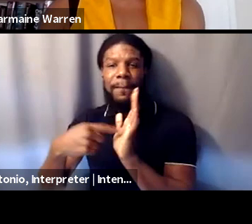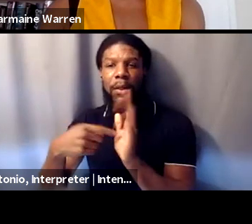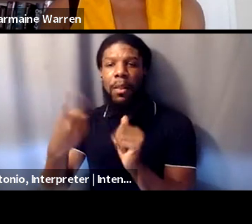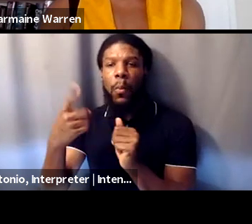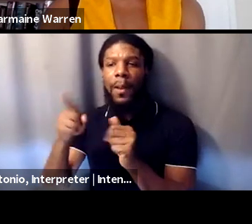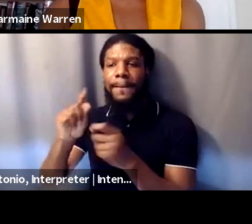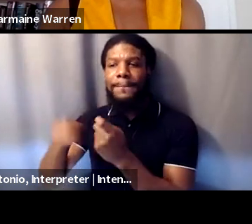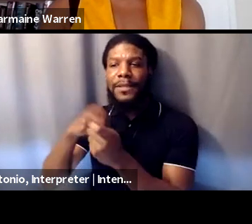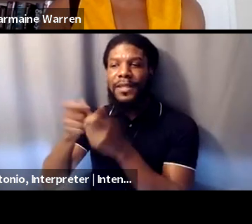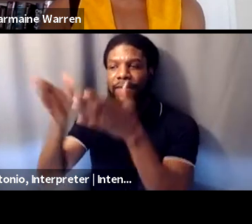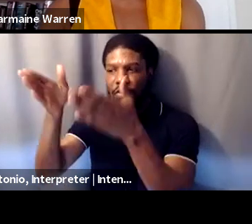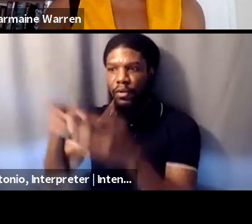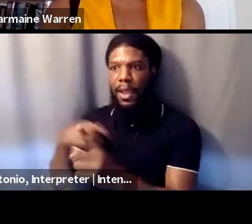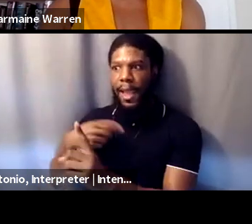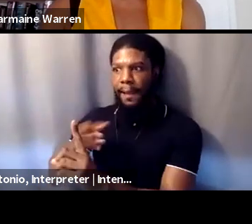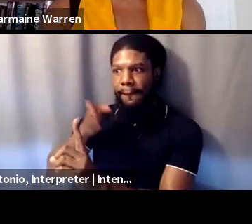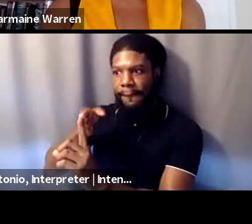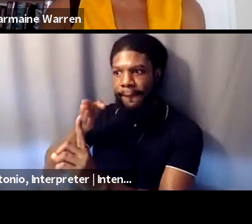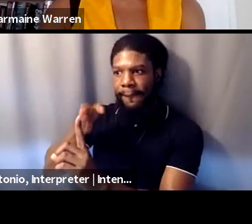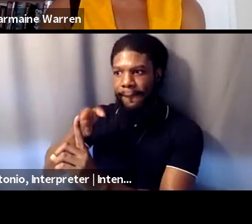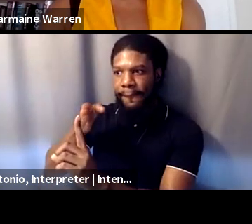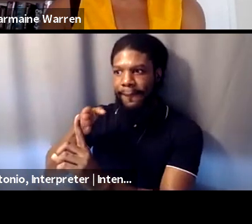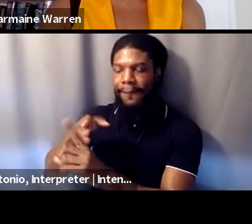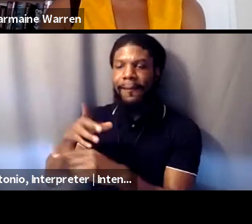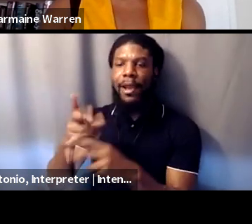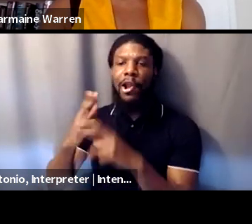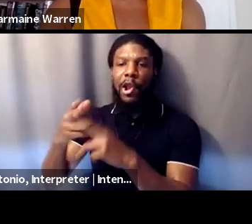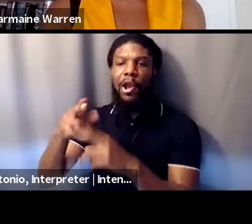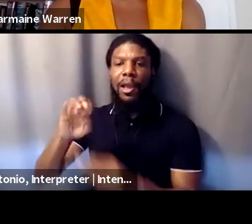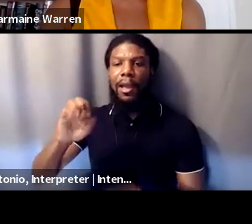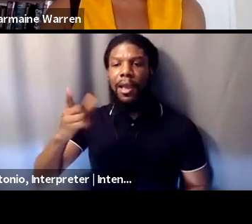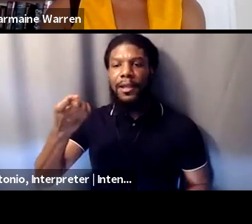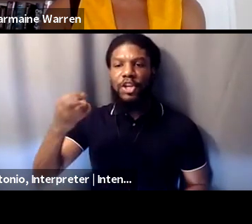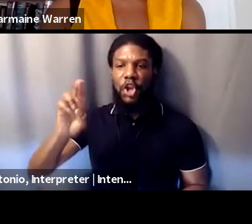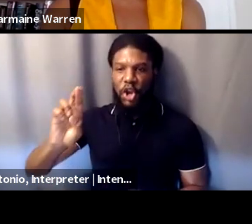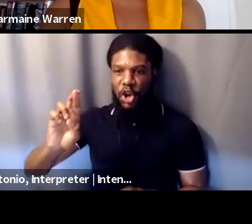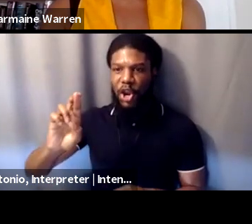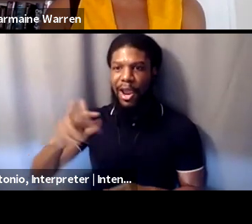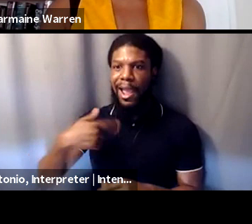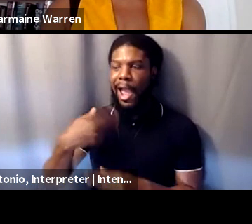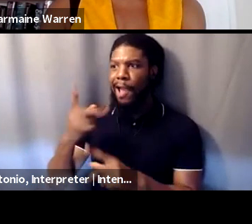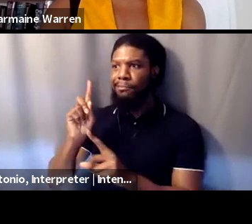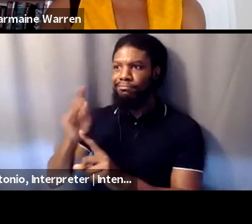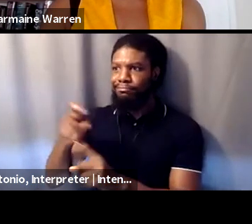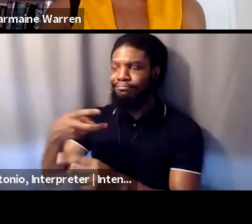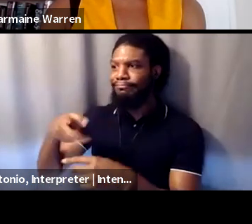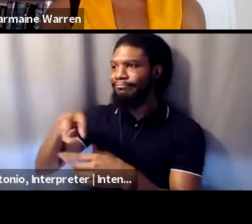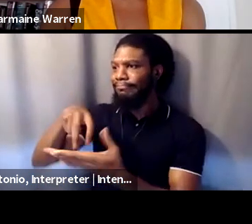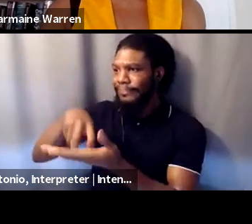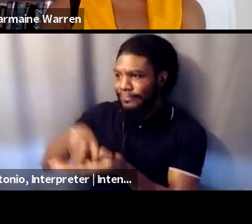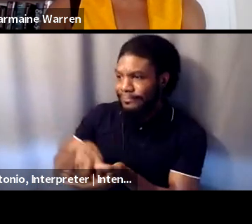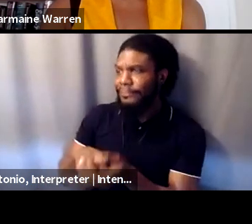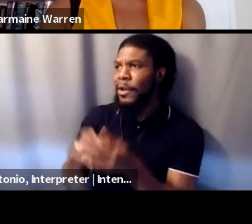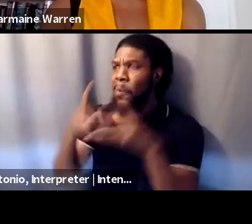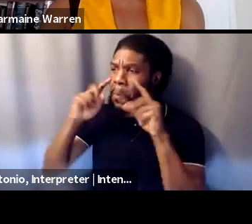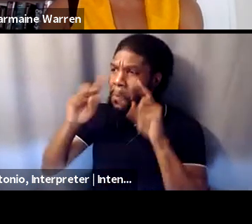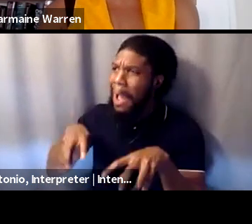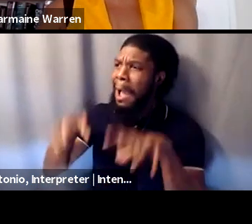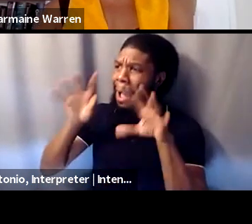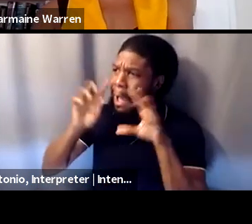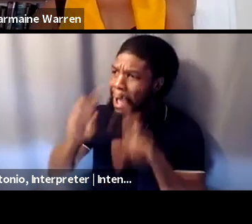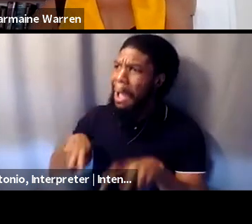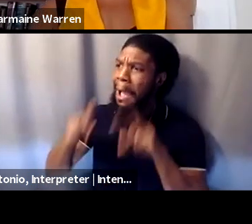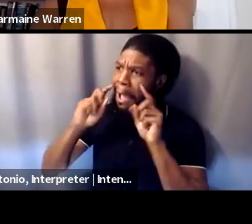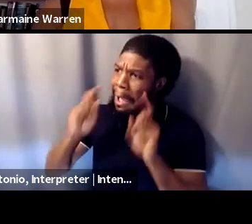who like has held me while I've cried so many days. It's not even funny because it's like such a strong tree, and